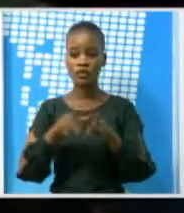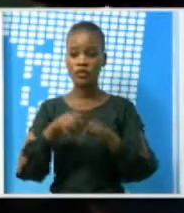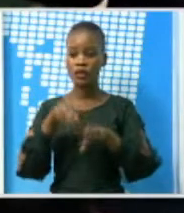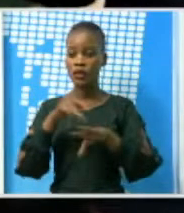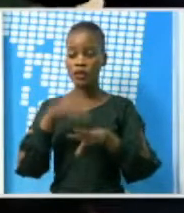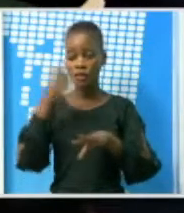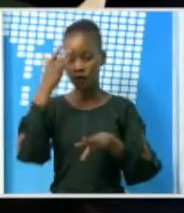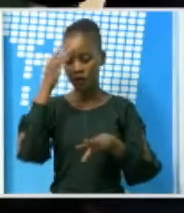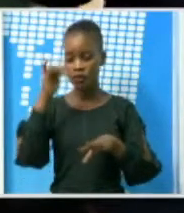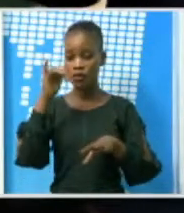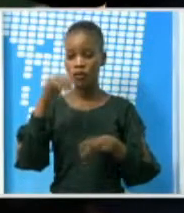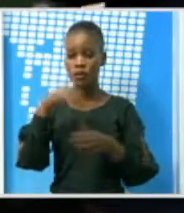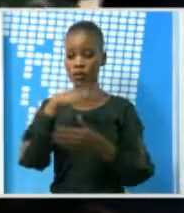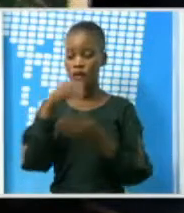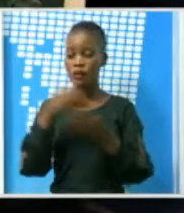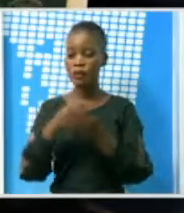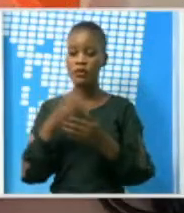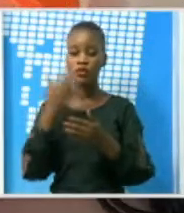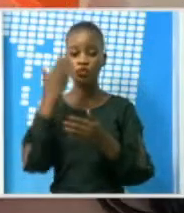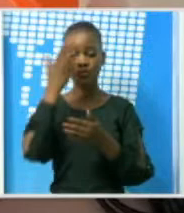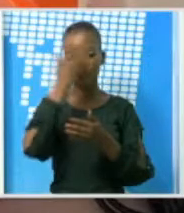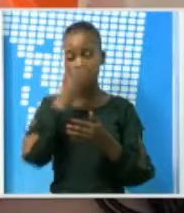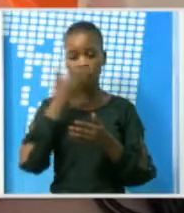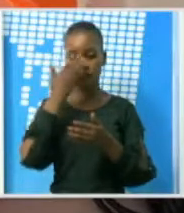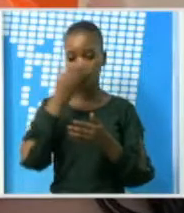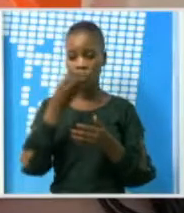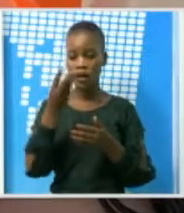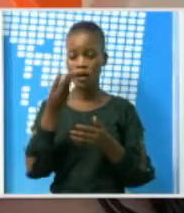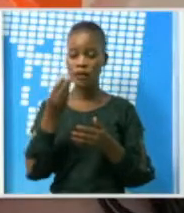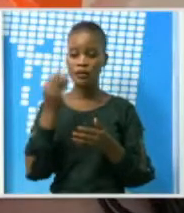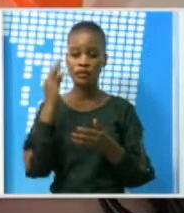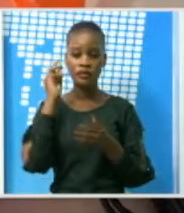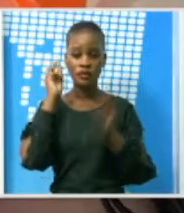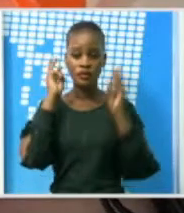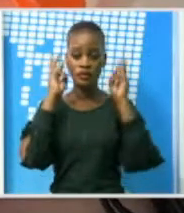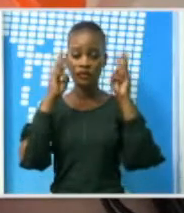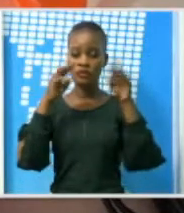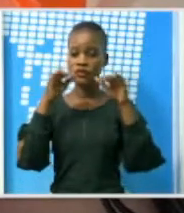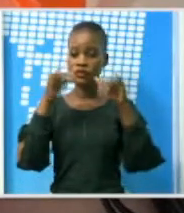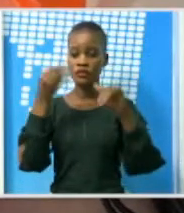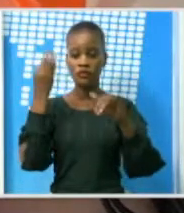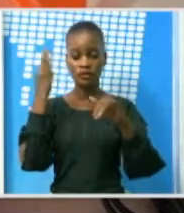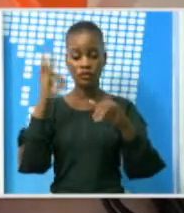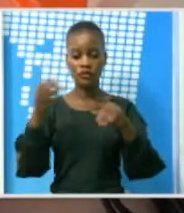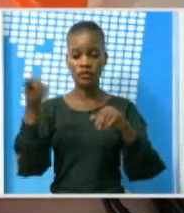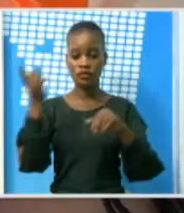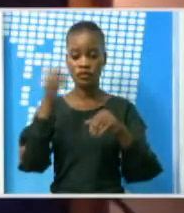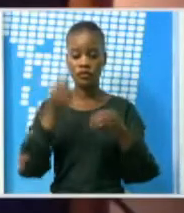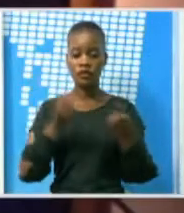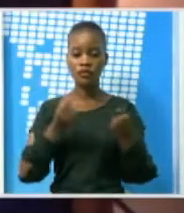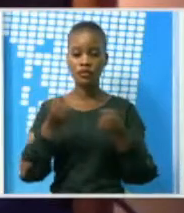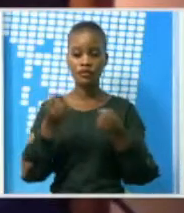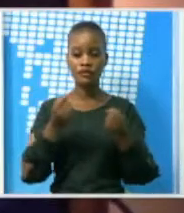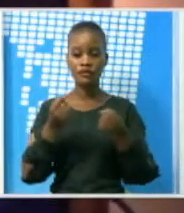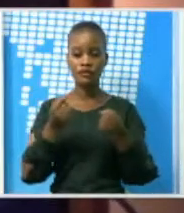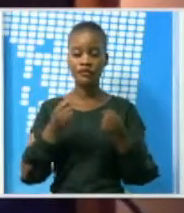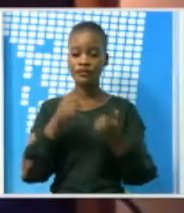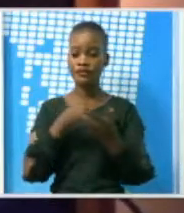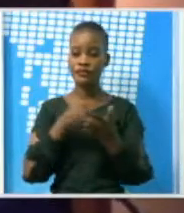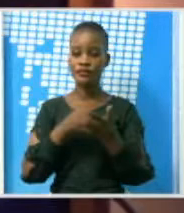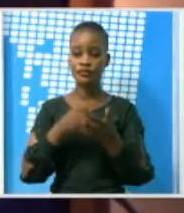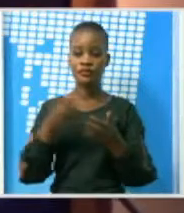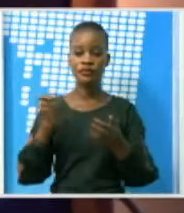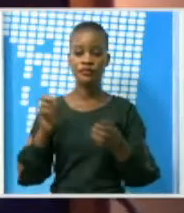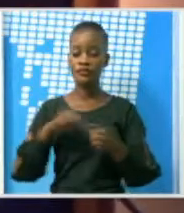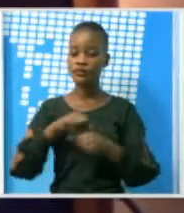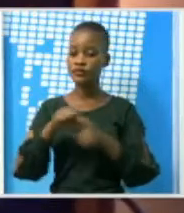to depend on fluctuating oil prices have had to deal with the consequences of energy scarcity. It's easy for me to talk